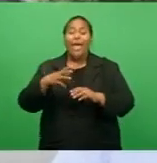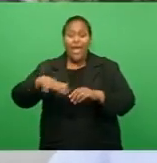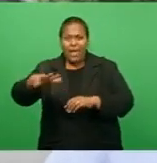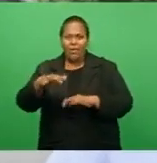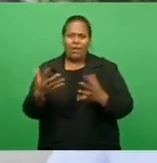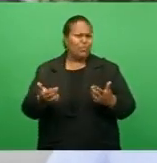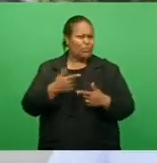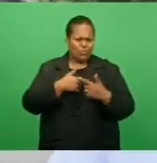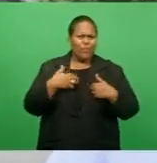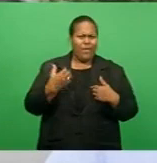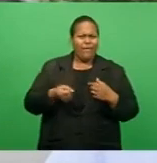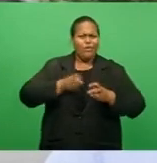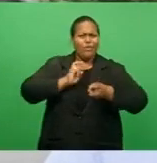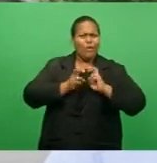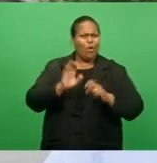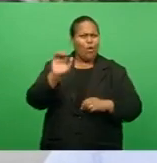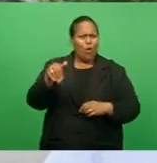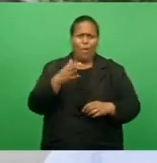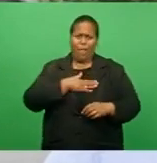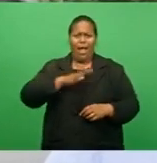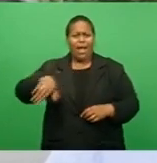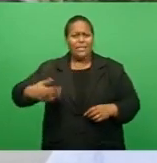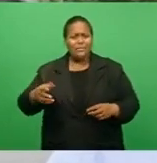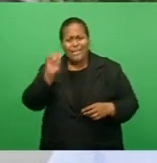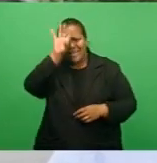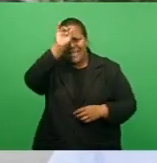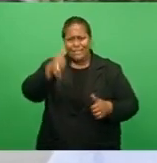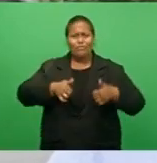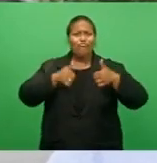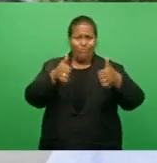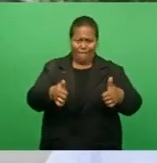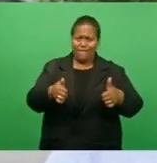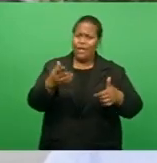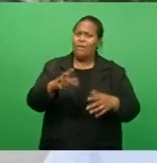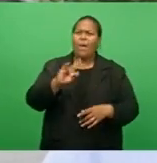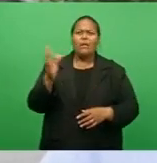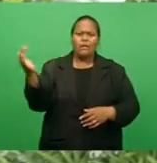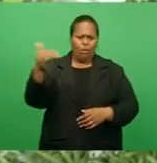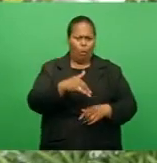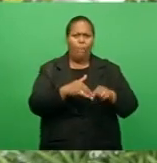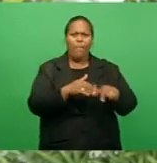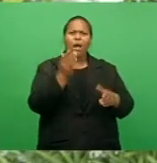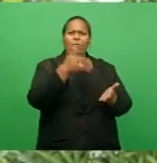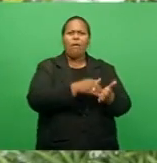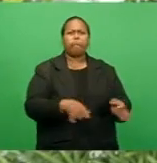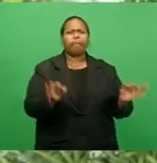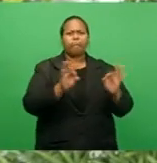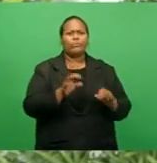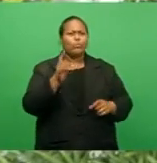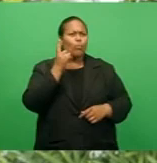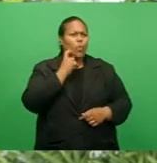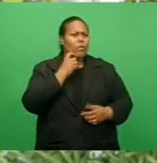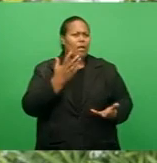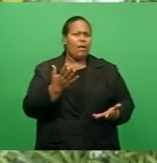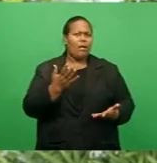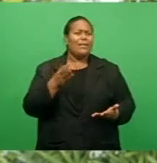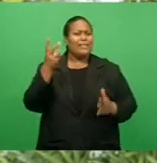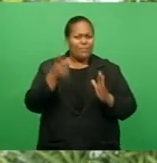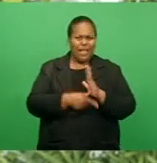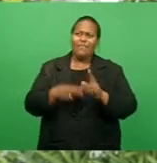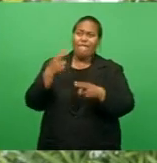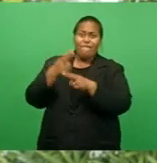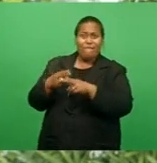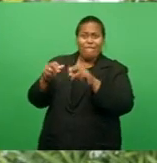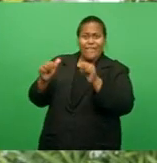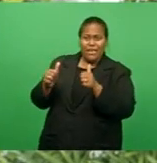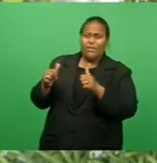home too. My husband is a taxi driver, so normally when he comes home, there's no water for him. We always come back from the farm. There's no